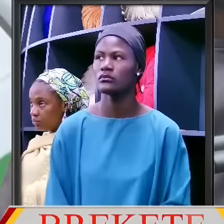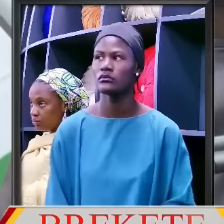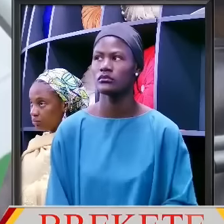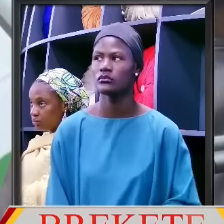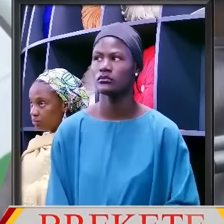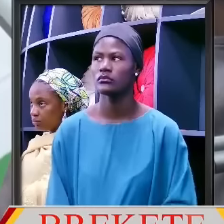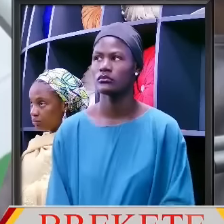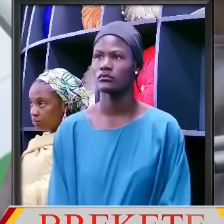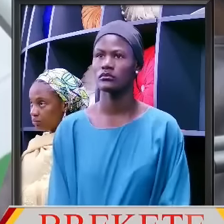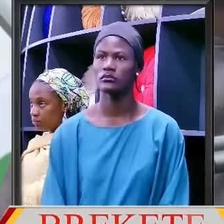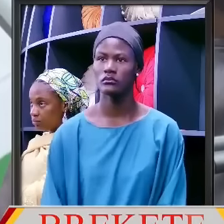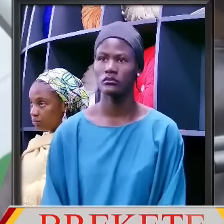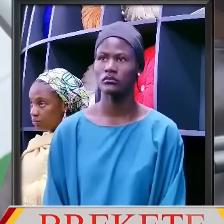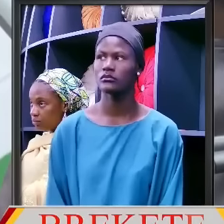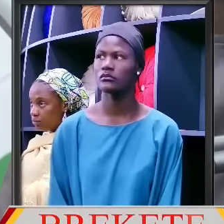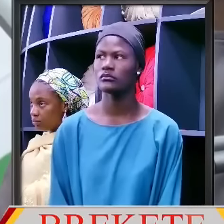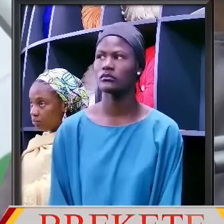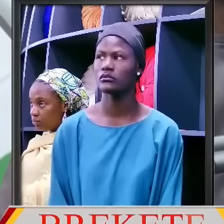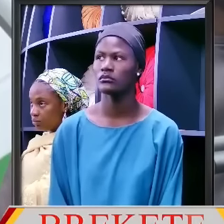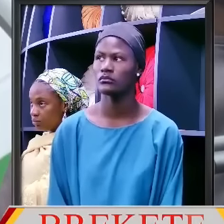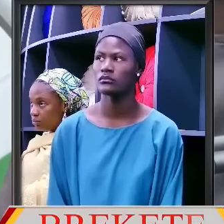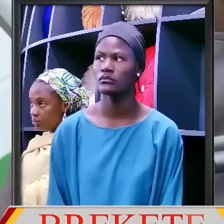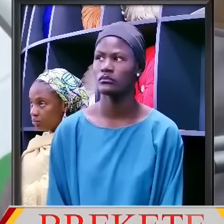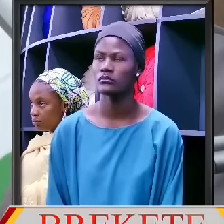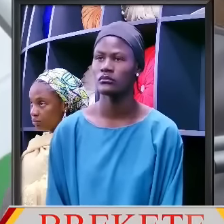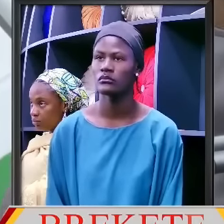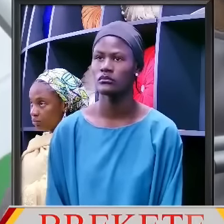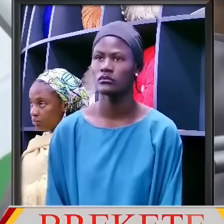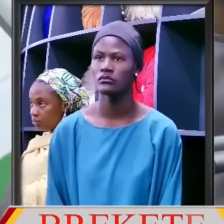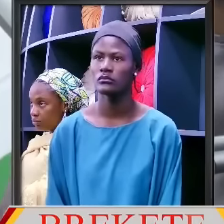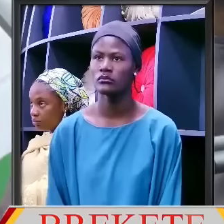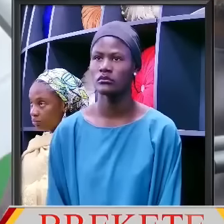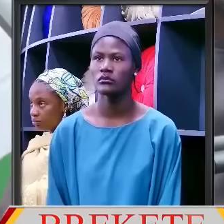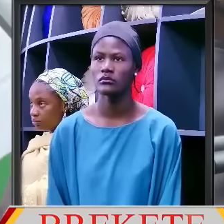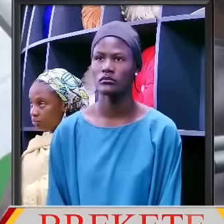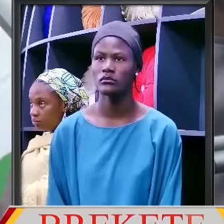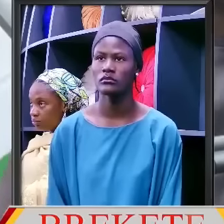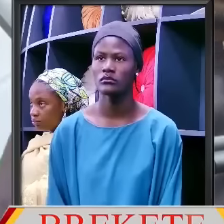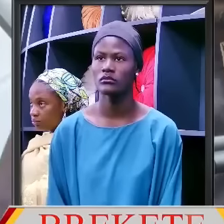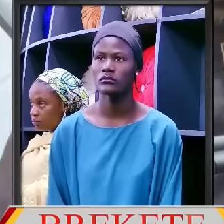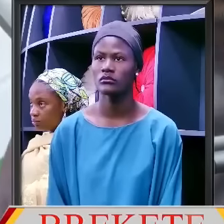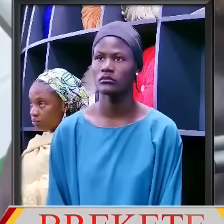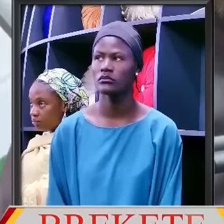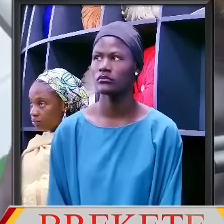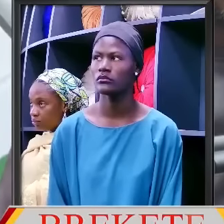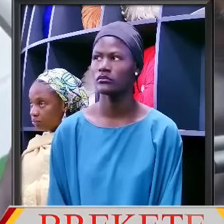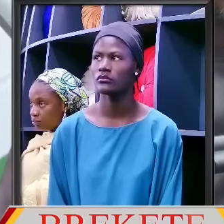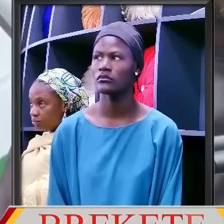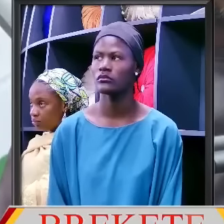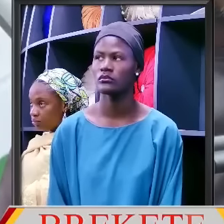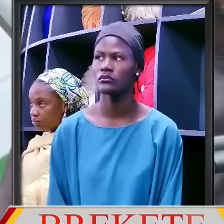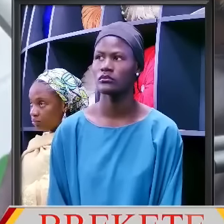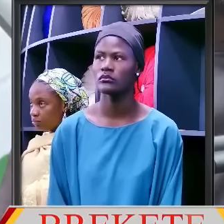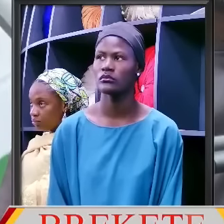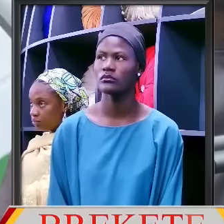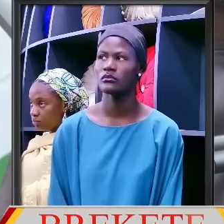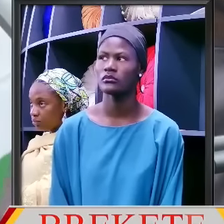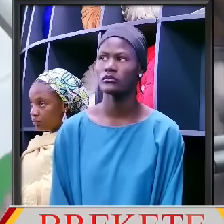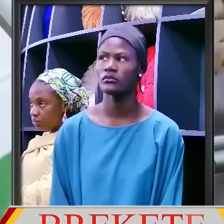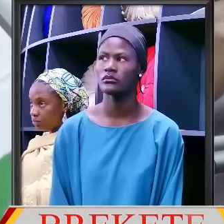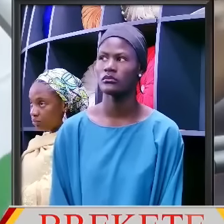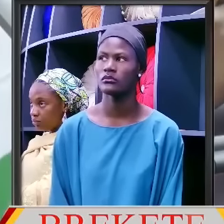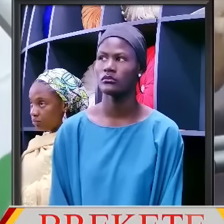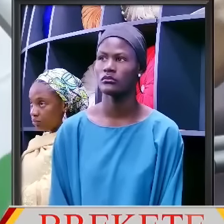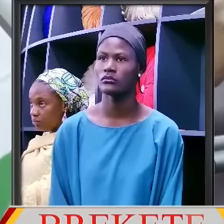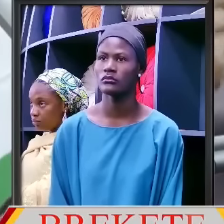pay slip, it used to clear. No. I only have the copy. Not before, from your account they send them? No. It